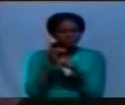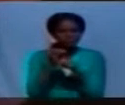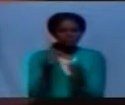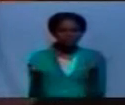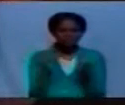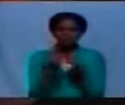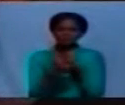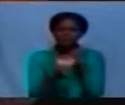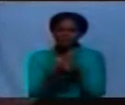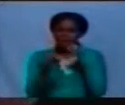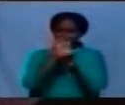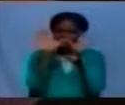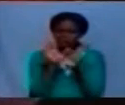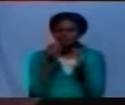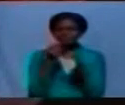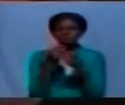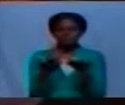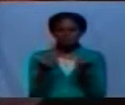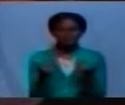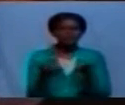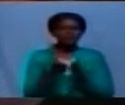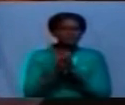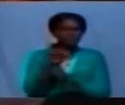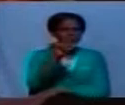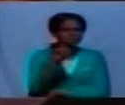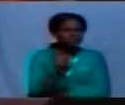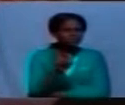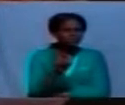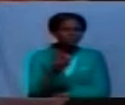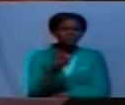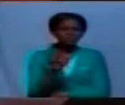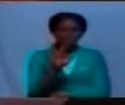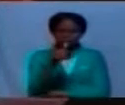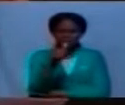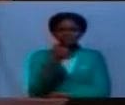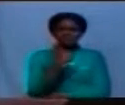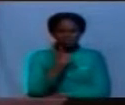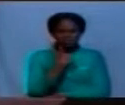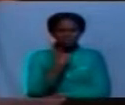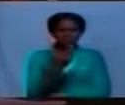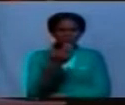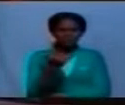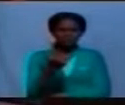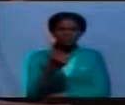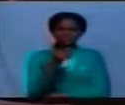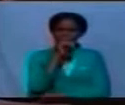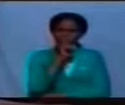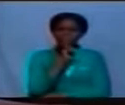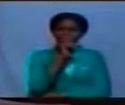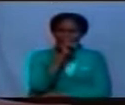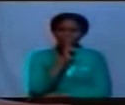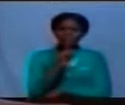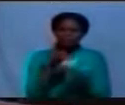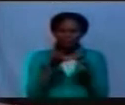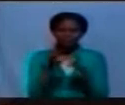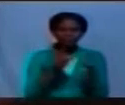saving, clearly someone should have a goal. But I want to ask you this question. And of course, you're facing a silent force in one way of